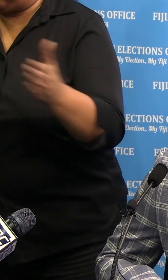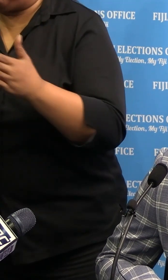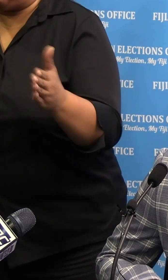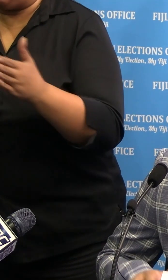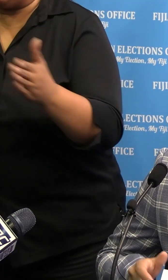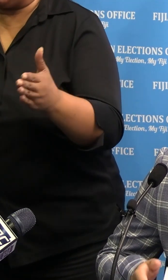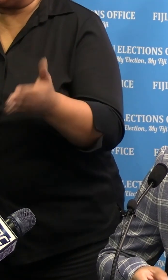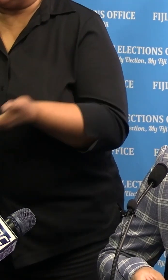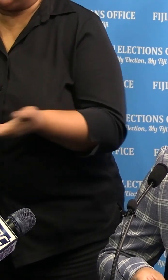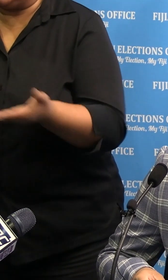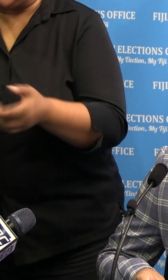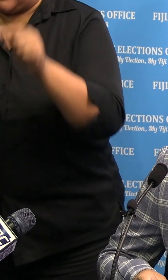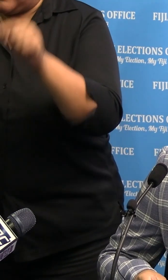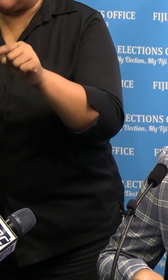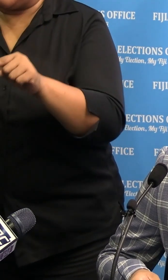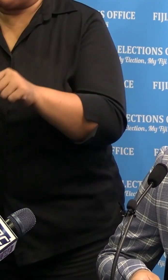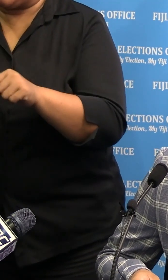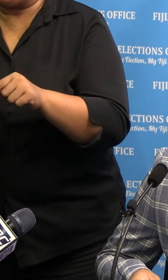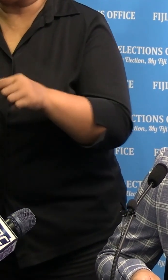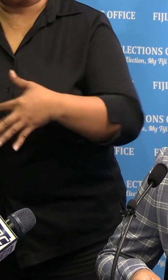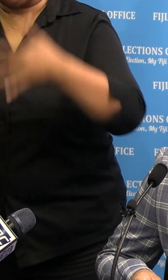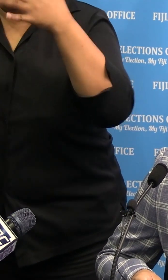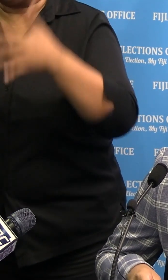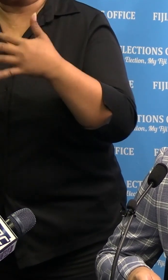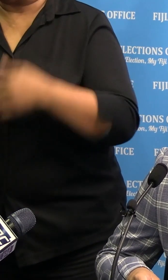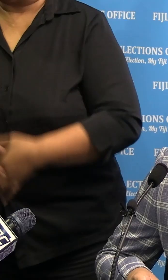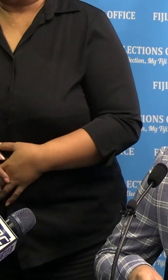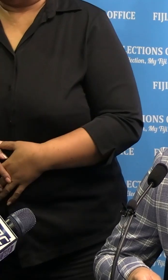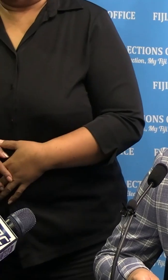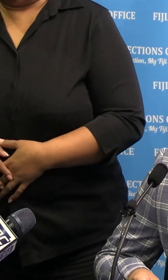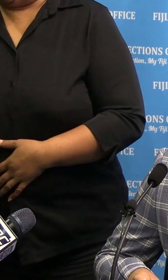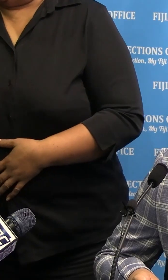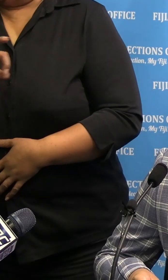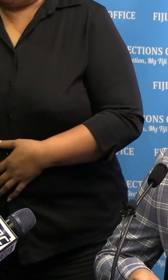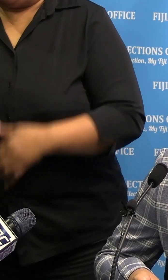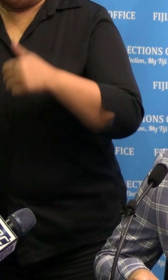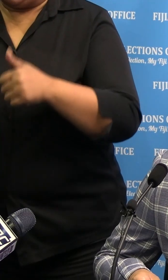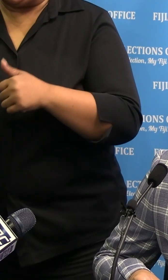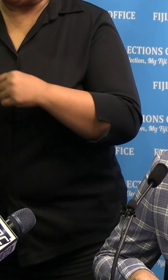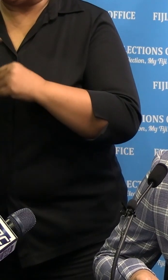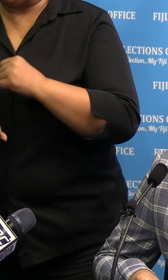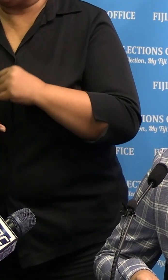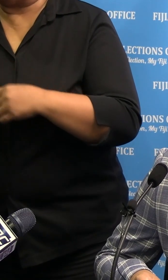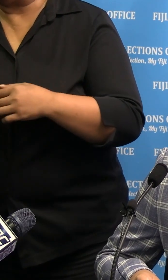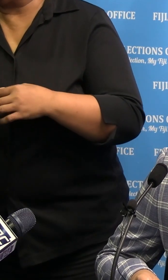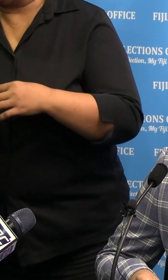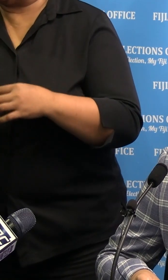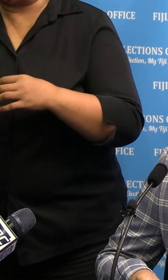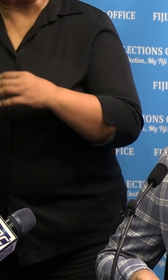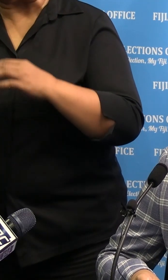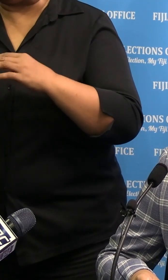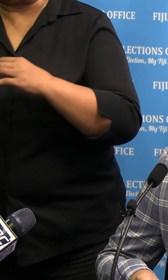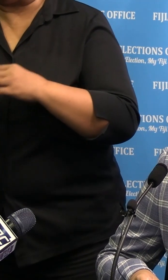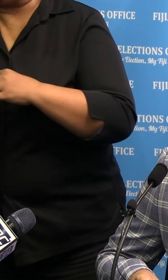the warehouse. So, ladies and gentlemen, it's not very good news, not even 70% in pre-poll. So we have a